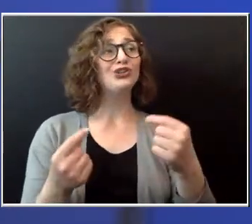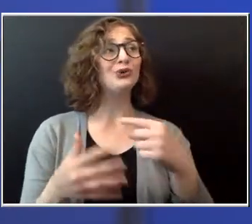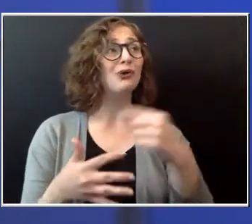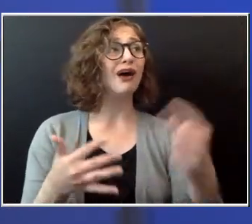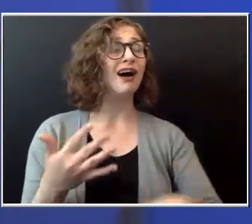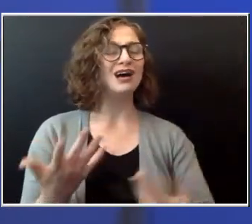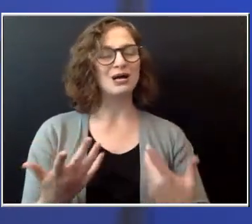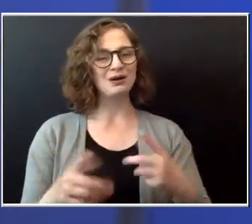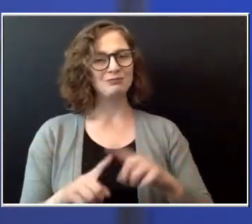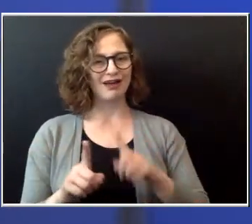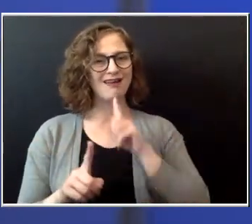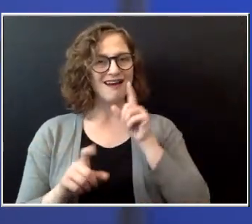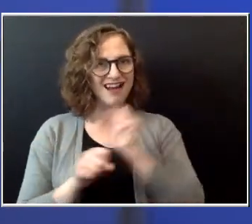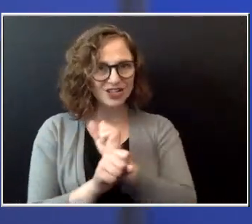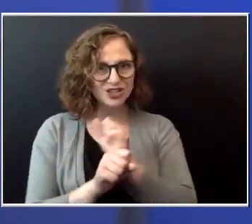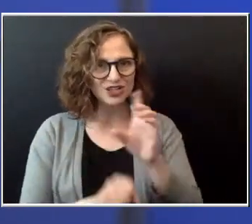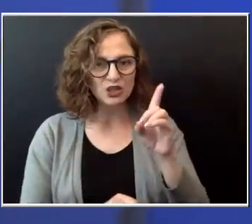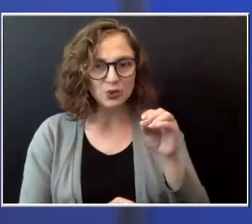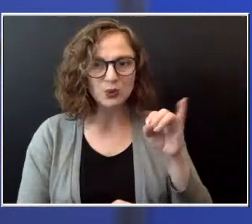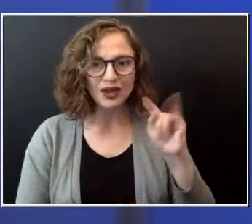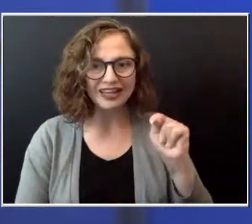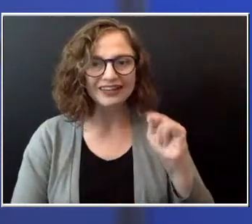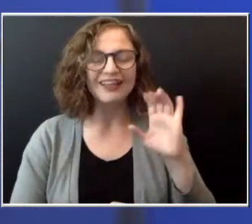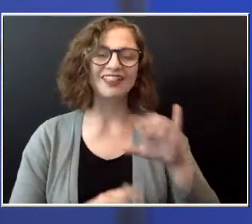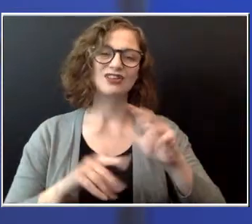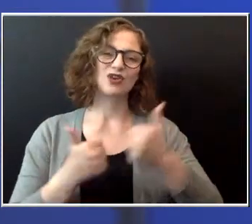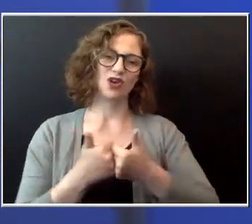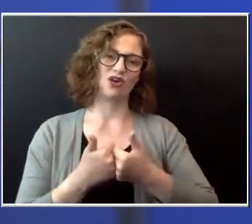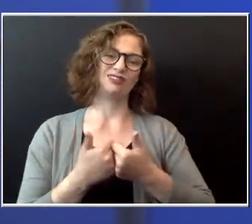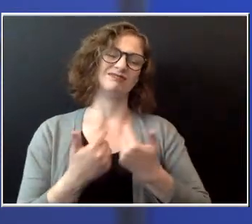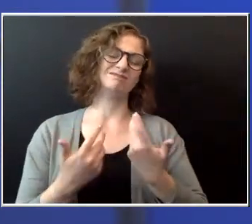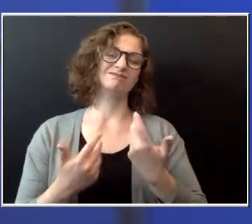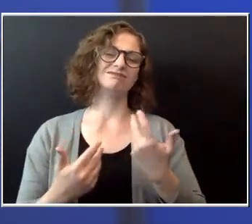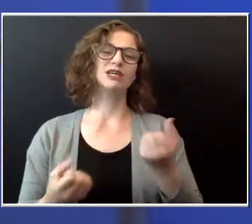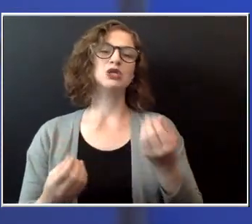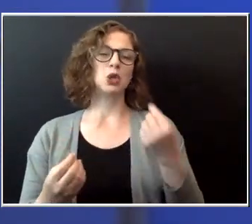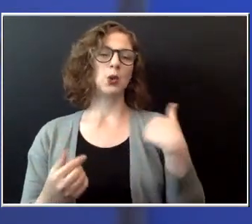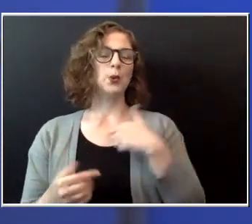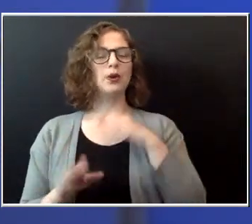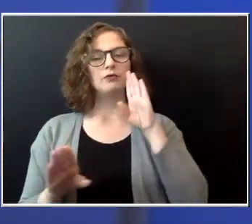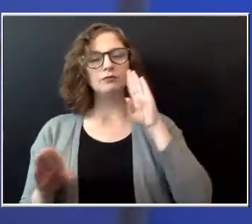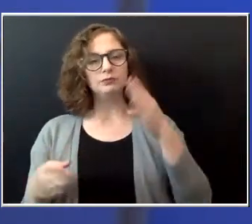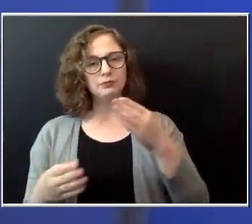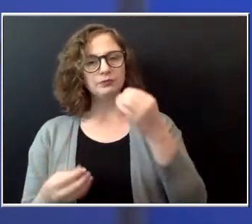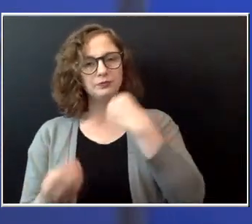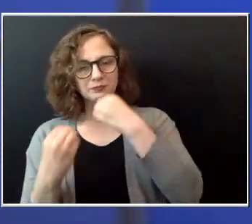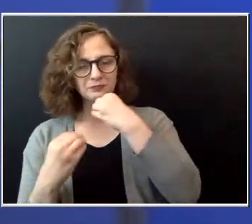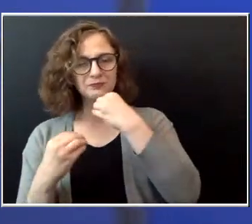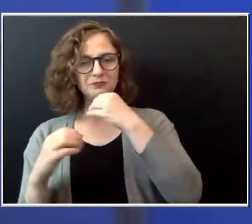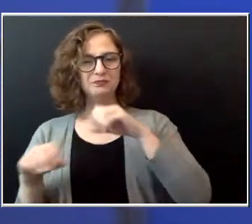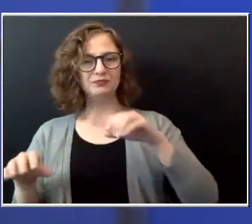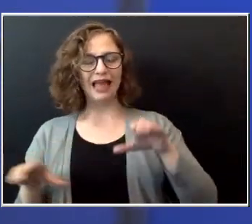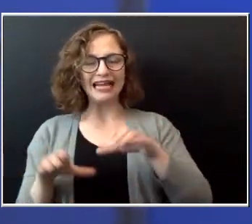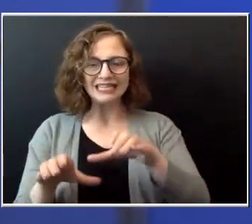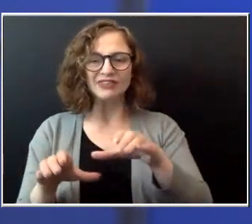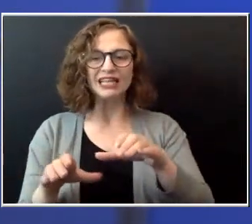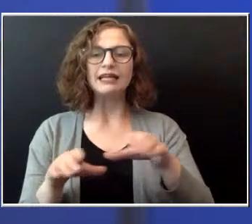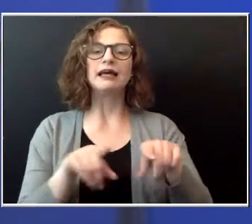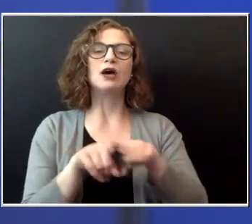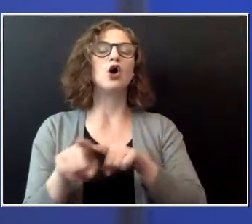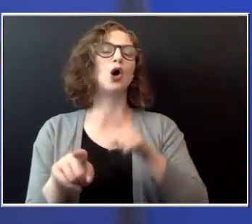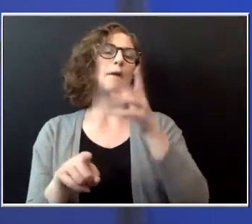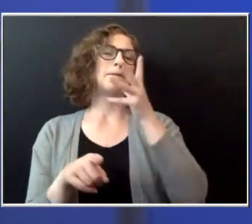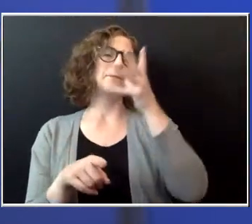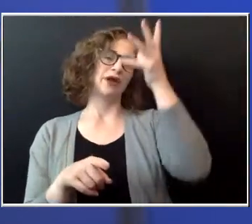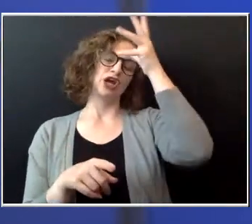nutrition, activity, and then a topic called behavior modification or parent training. So we give parents a lot of tools that